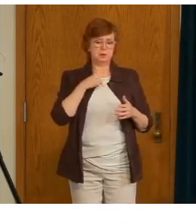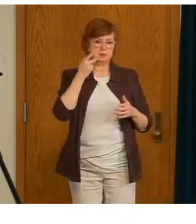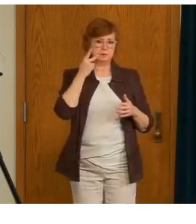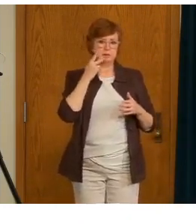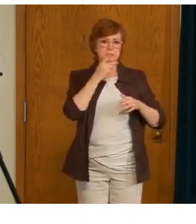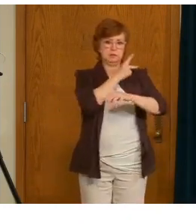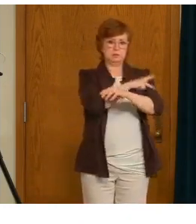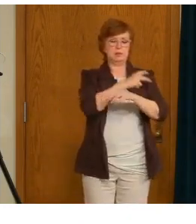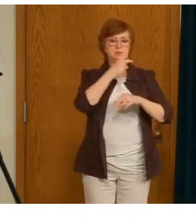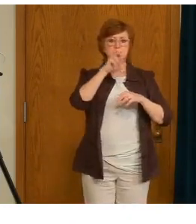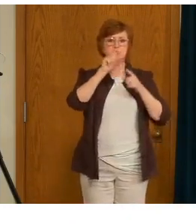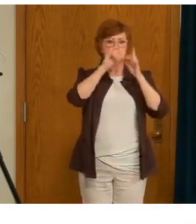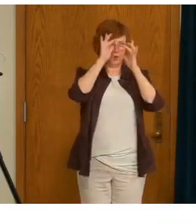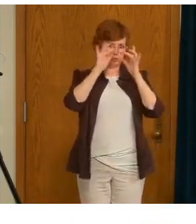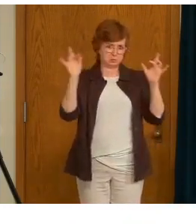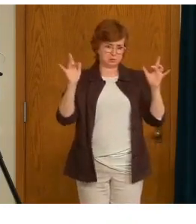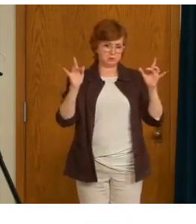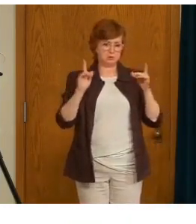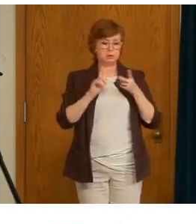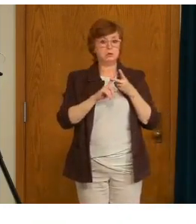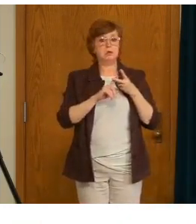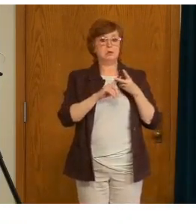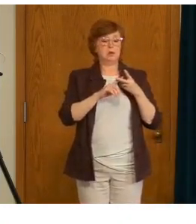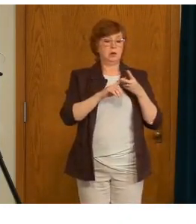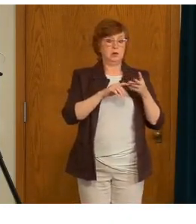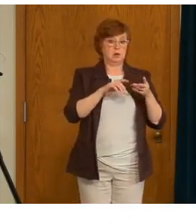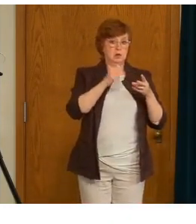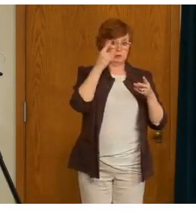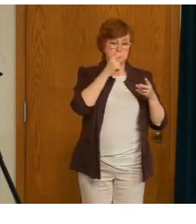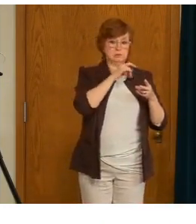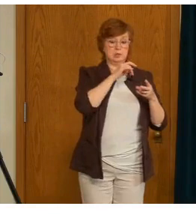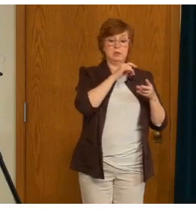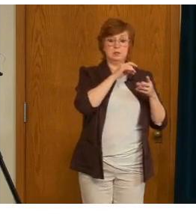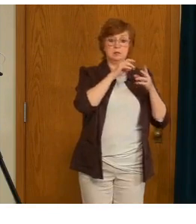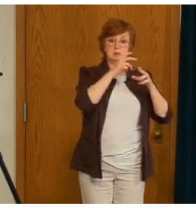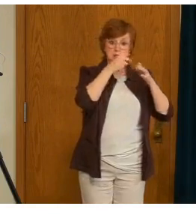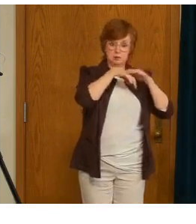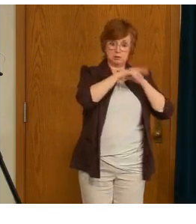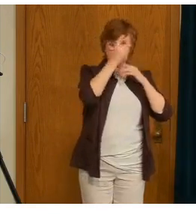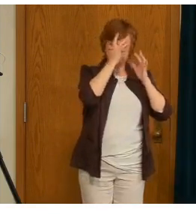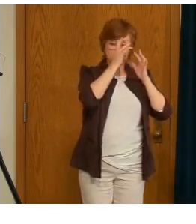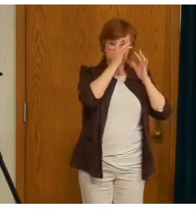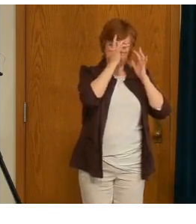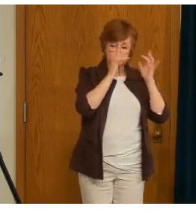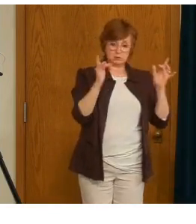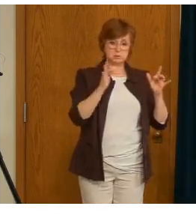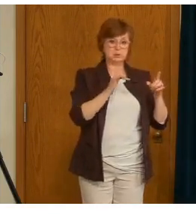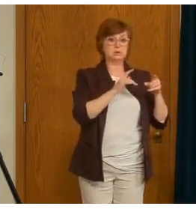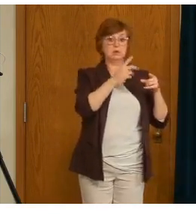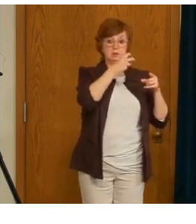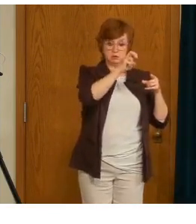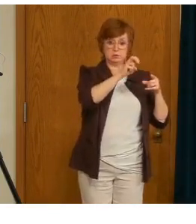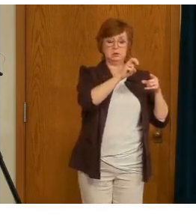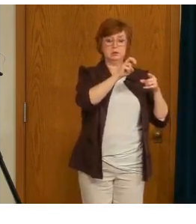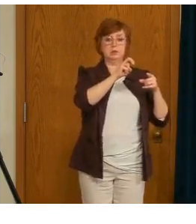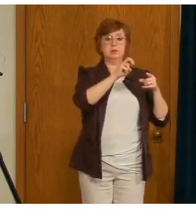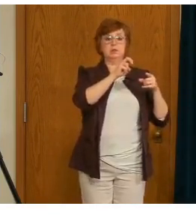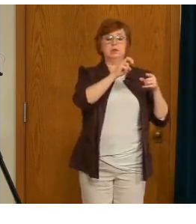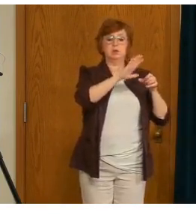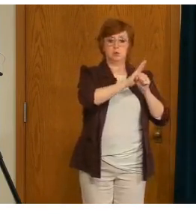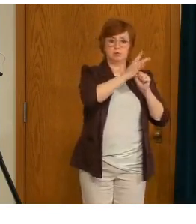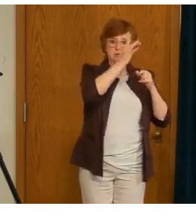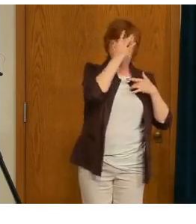for COVID and still caring for those patients who are non-infectious and infectious both on inpatient beds and in the ICUs.